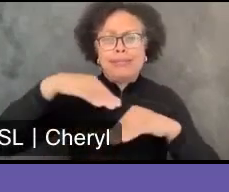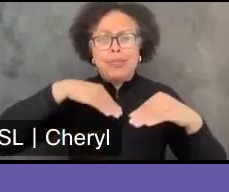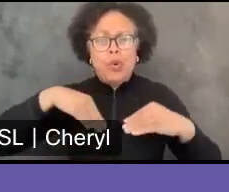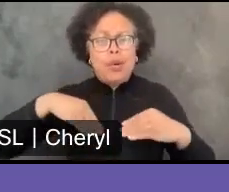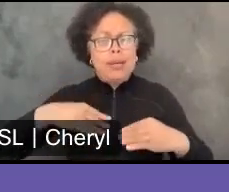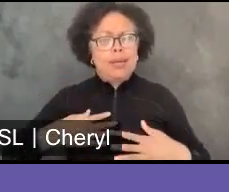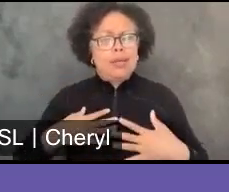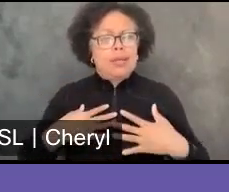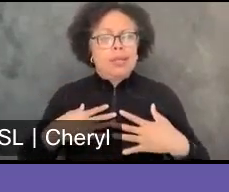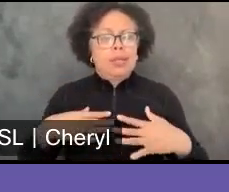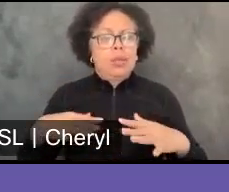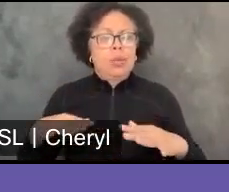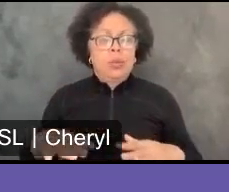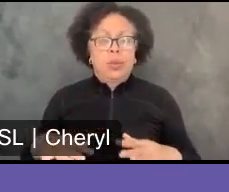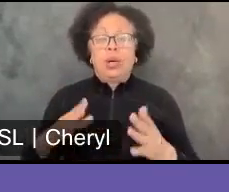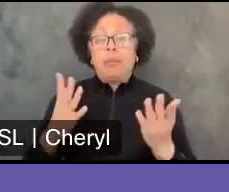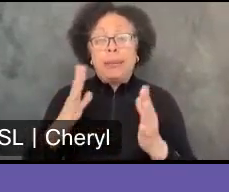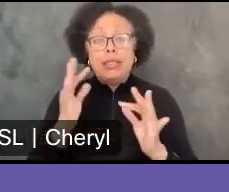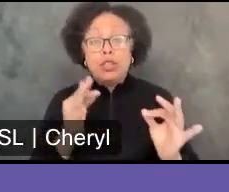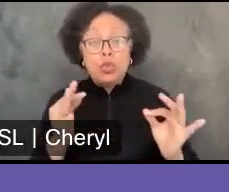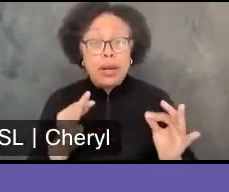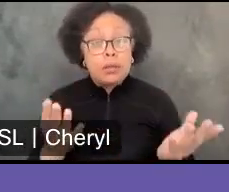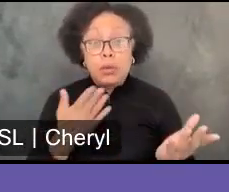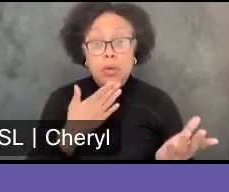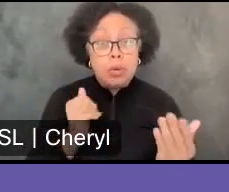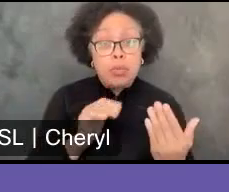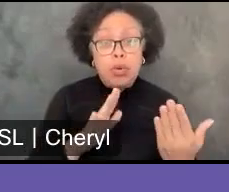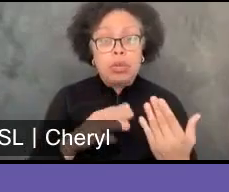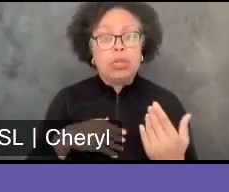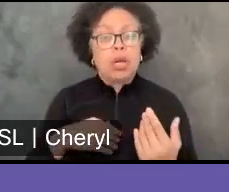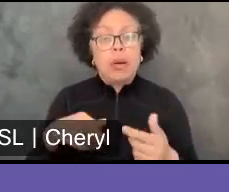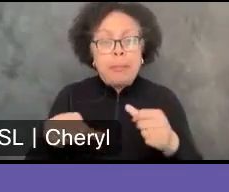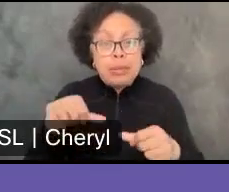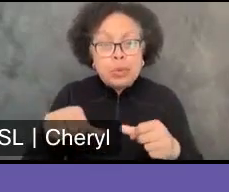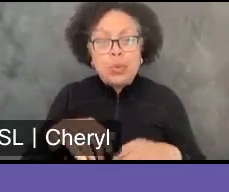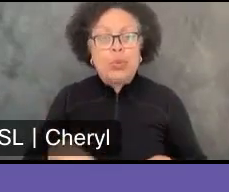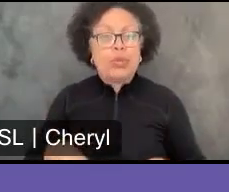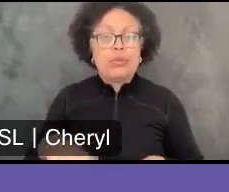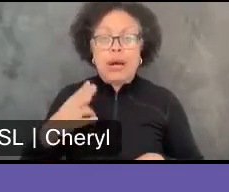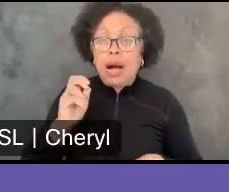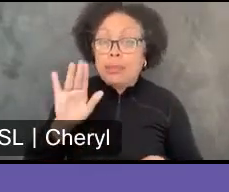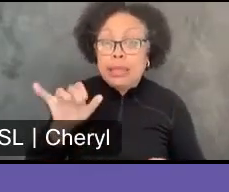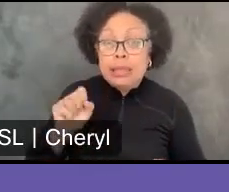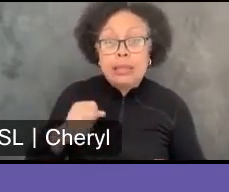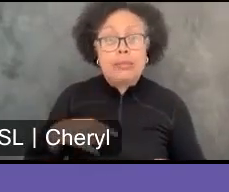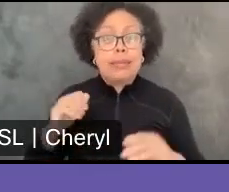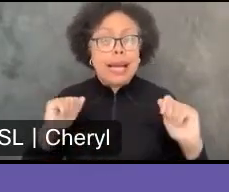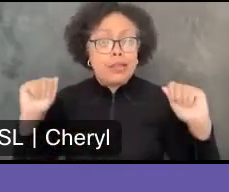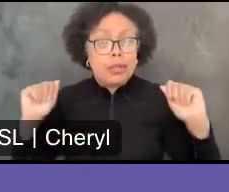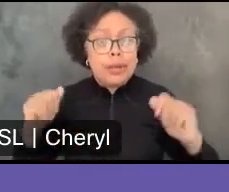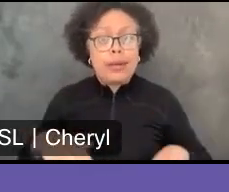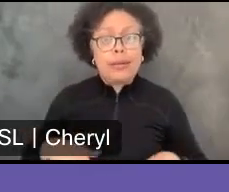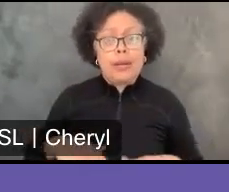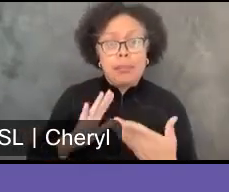And distraction might include doing puzzles or other hobbies, getting some exercise, or listening to music.